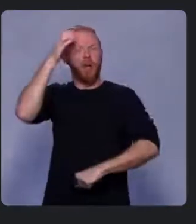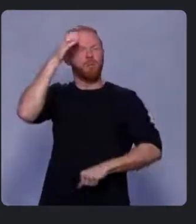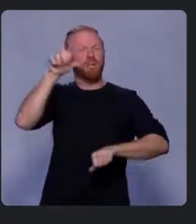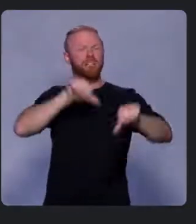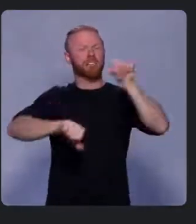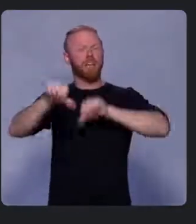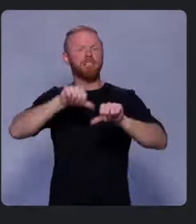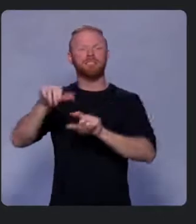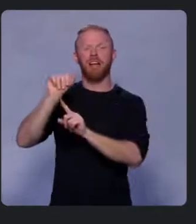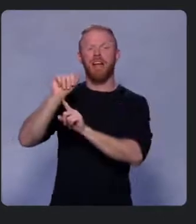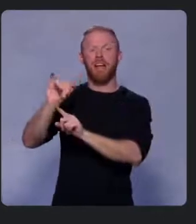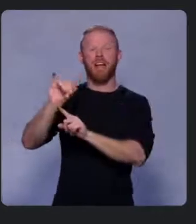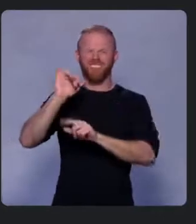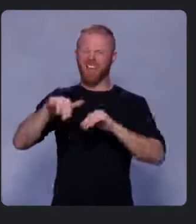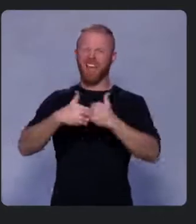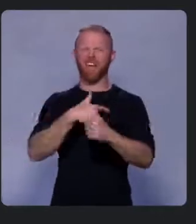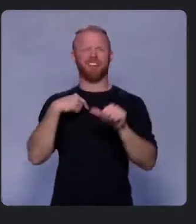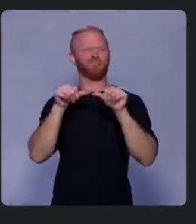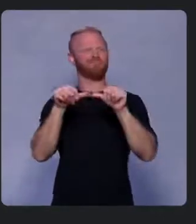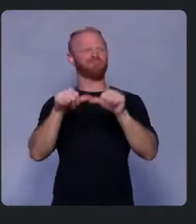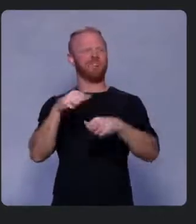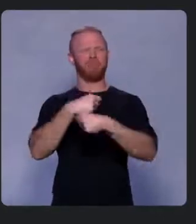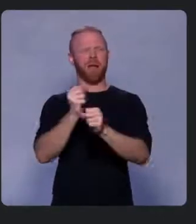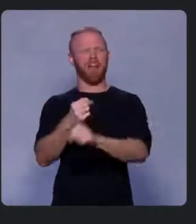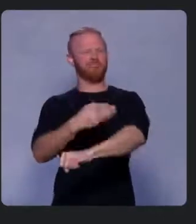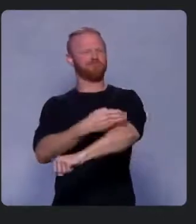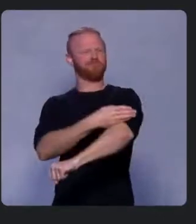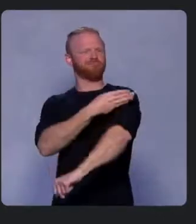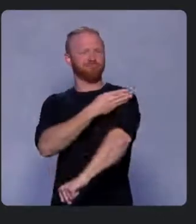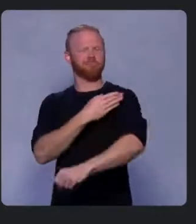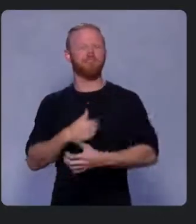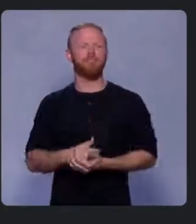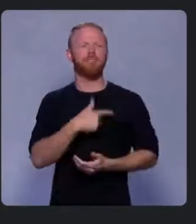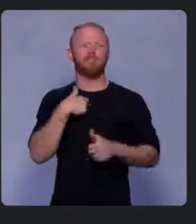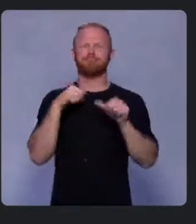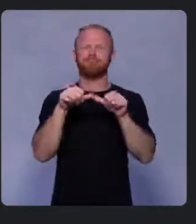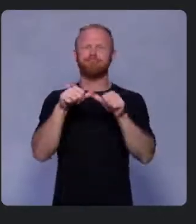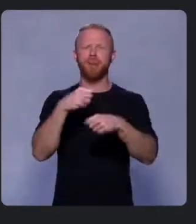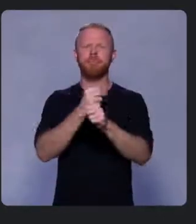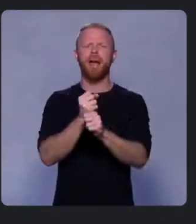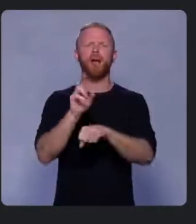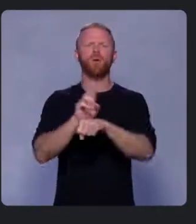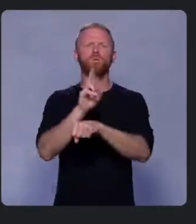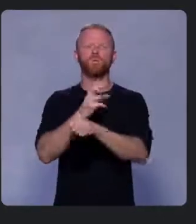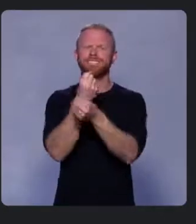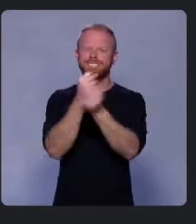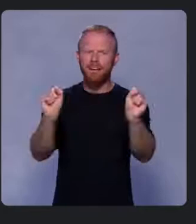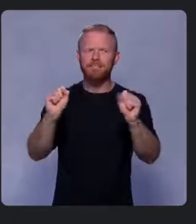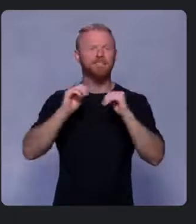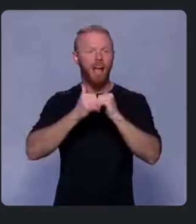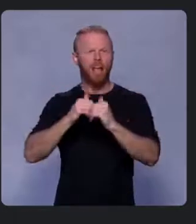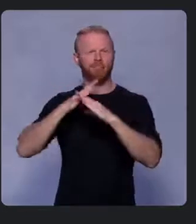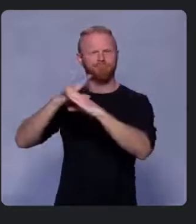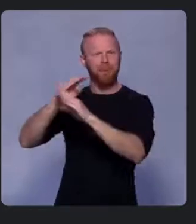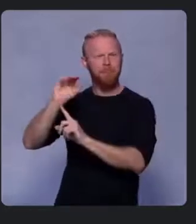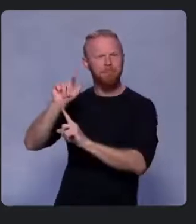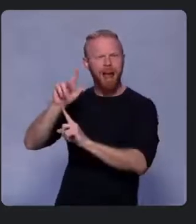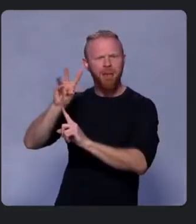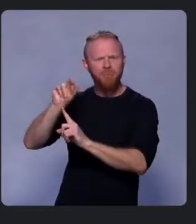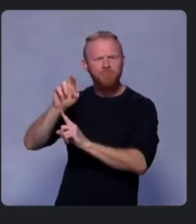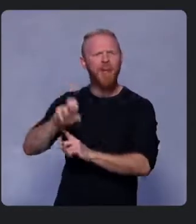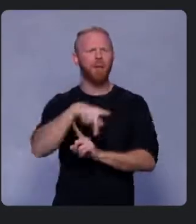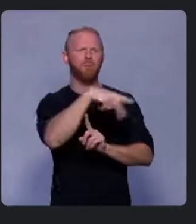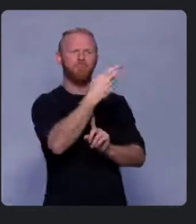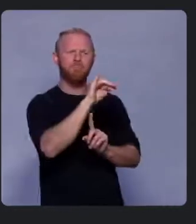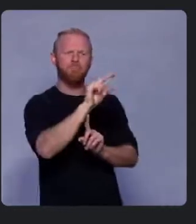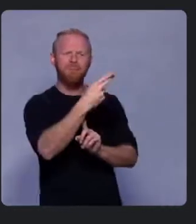AI are how we continue to make them better. We keep more users safe by blocking malware, phishing